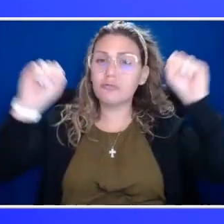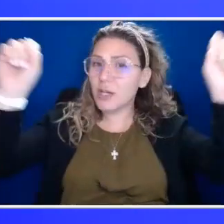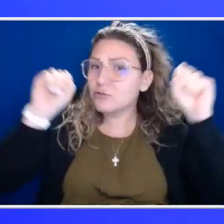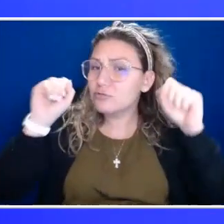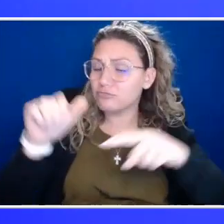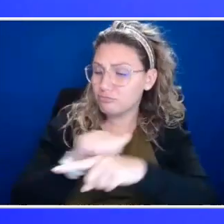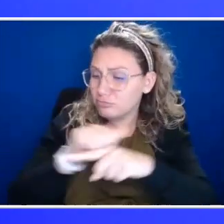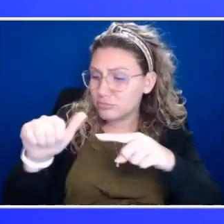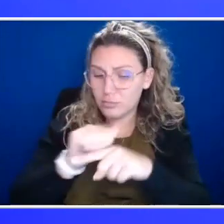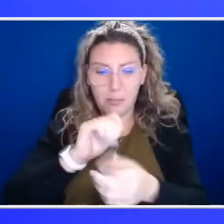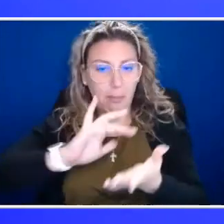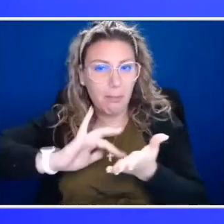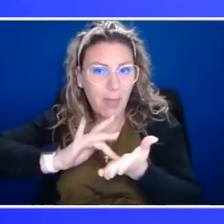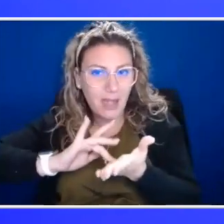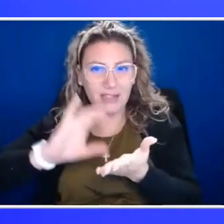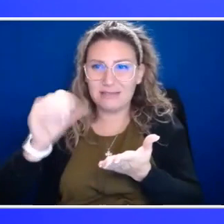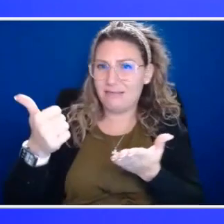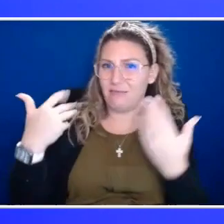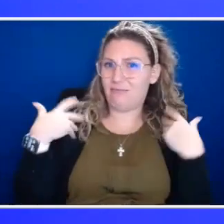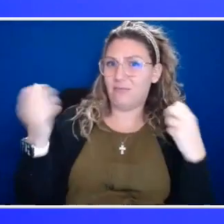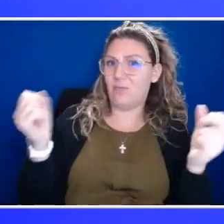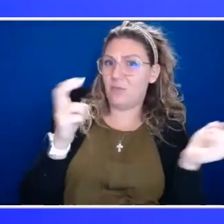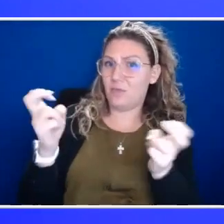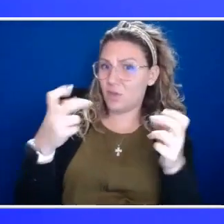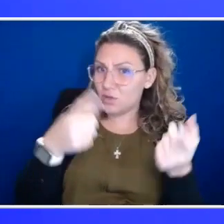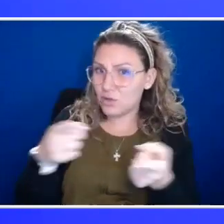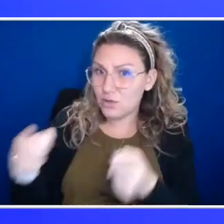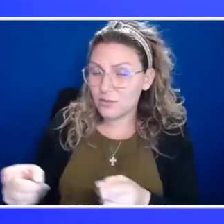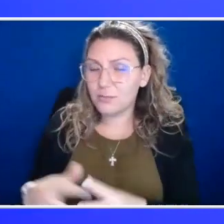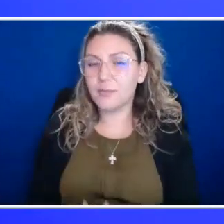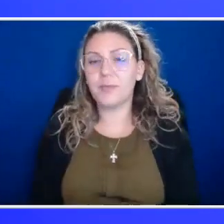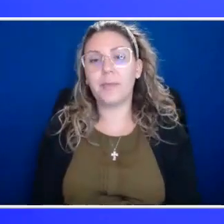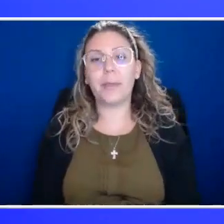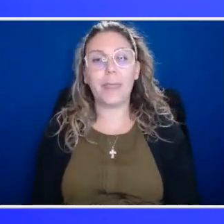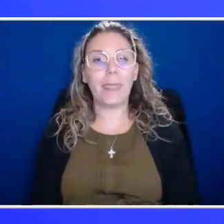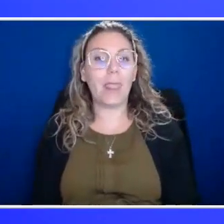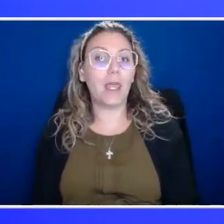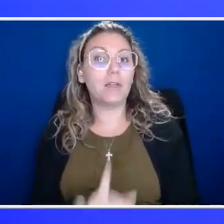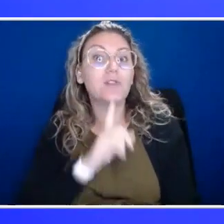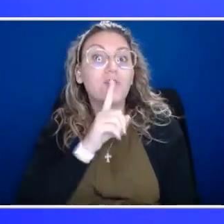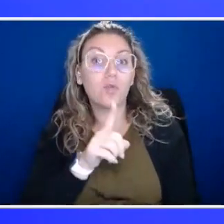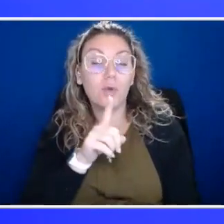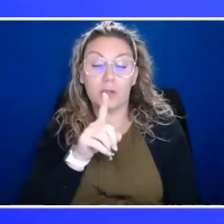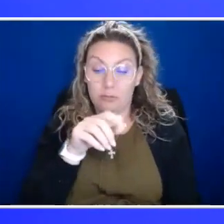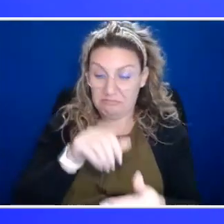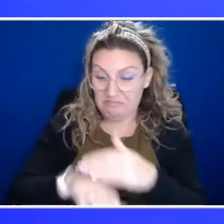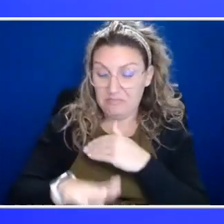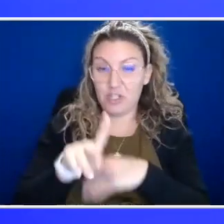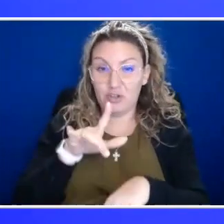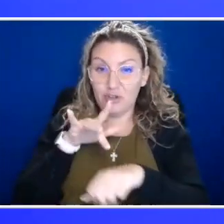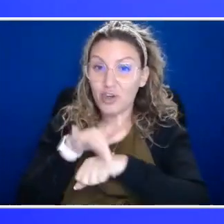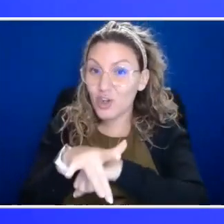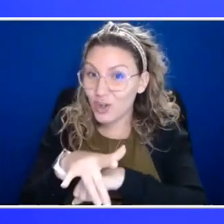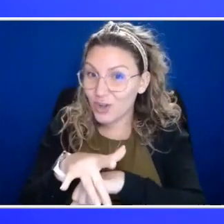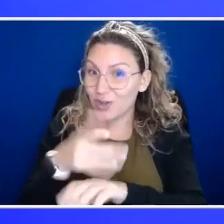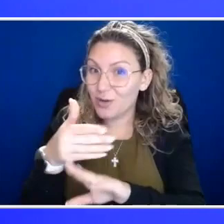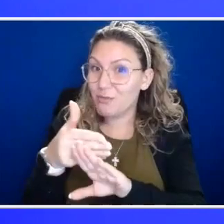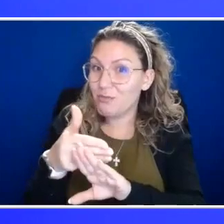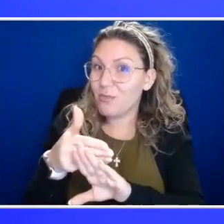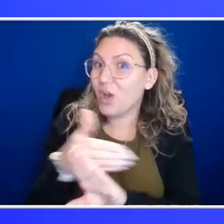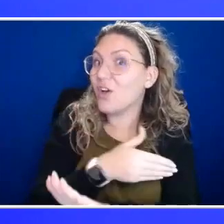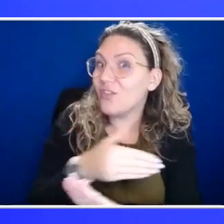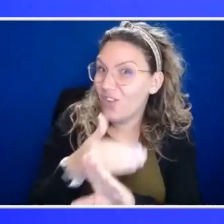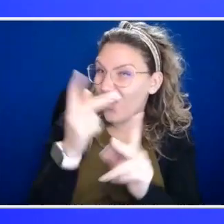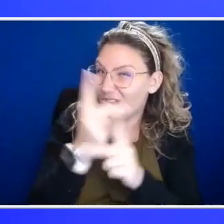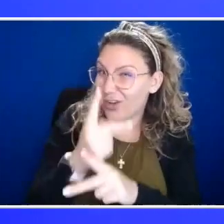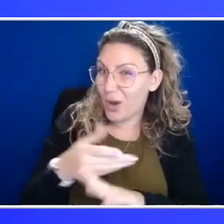other health conditions going on? So, really getting in early before, we want to figure this out before there's a fall with